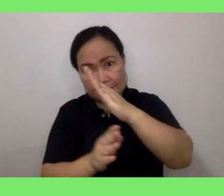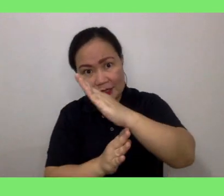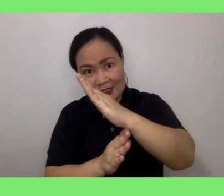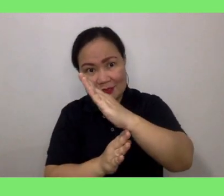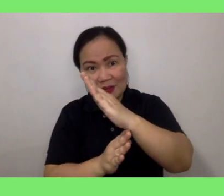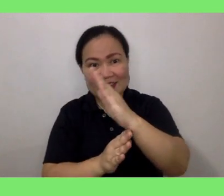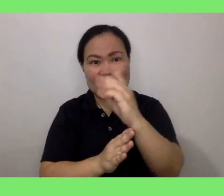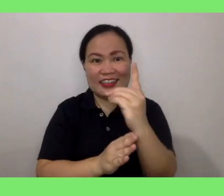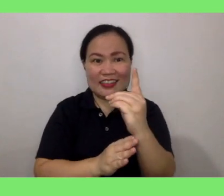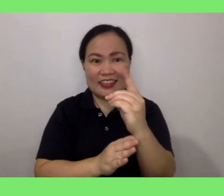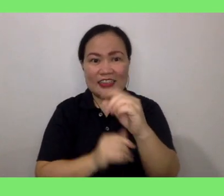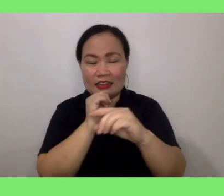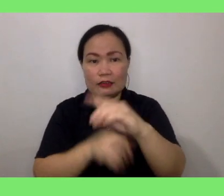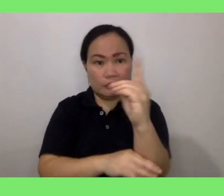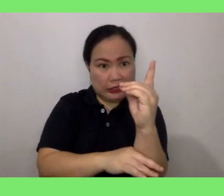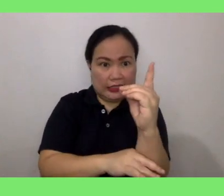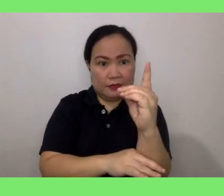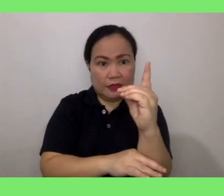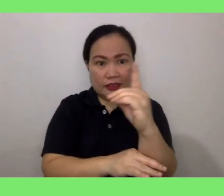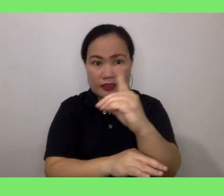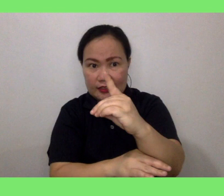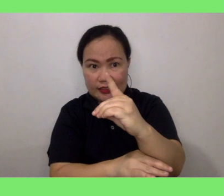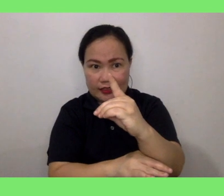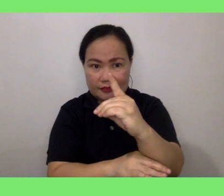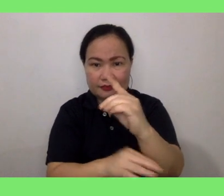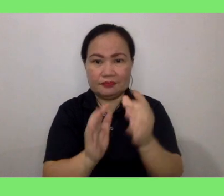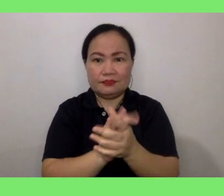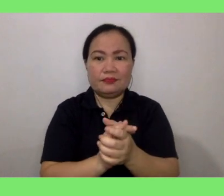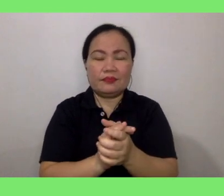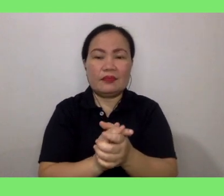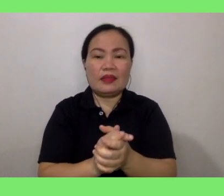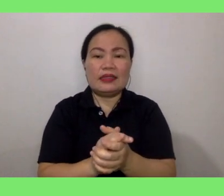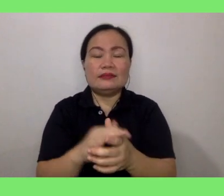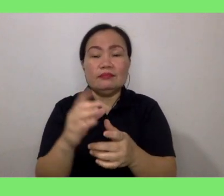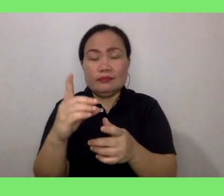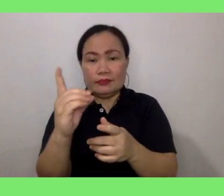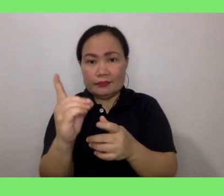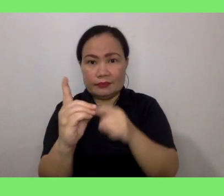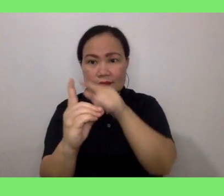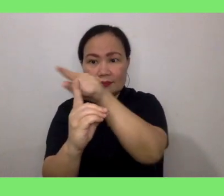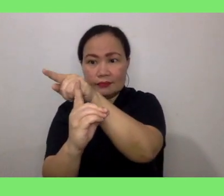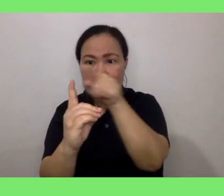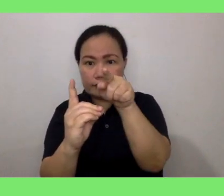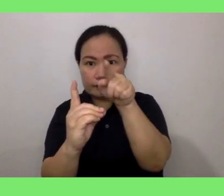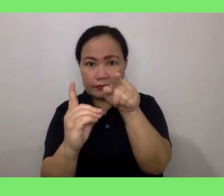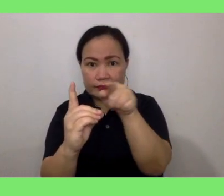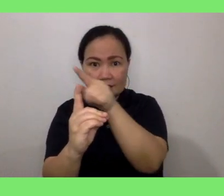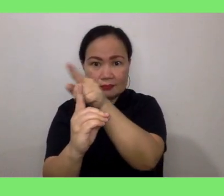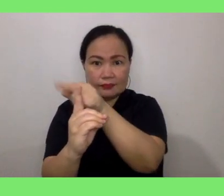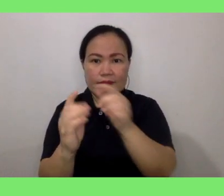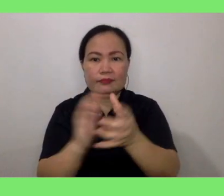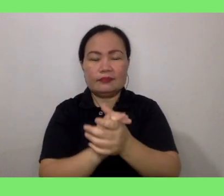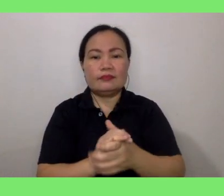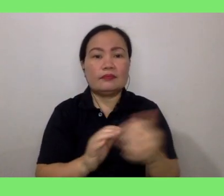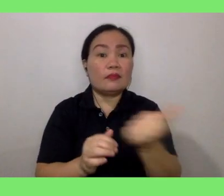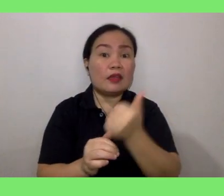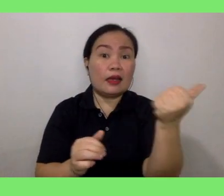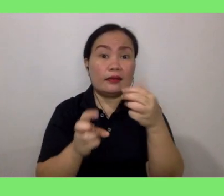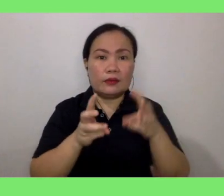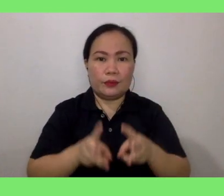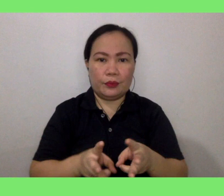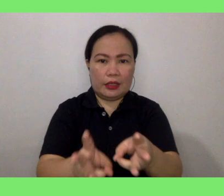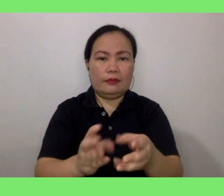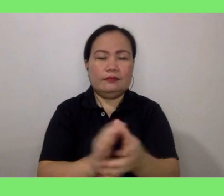figure, this is what we call line D, or in symbol, ito po siya. Okay, another